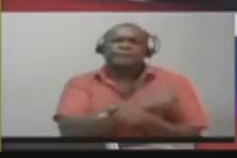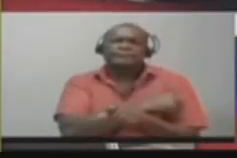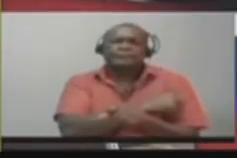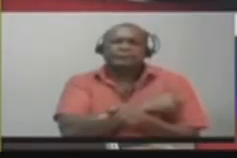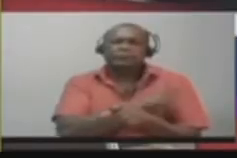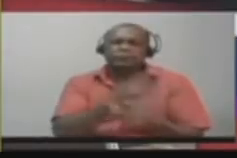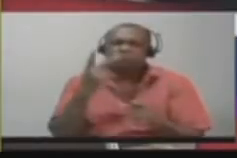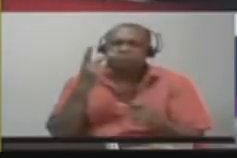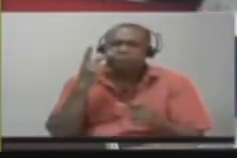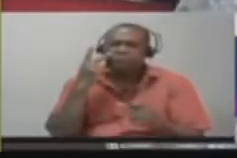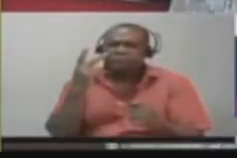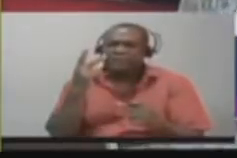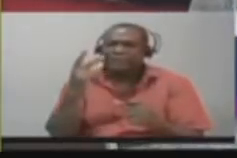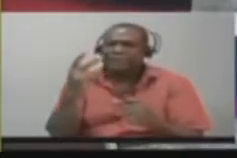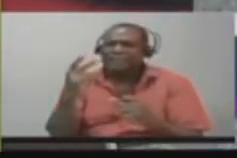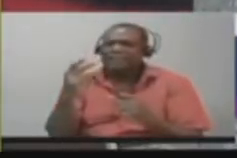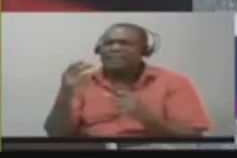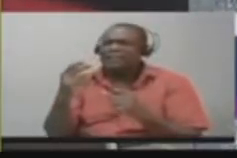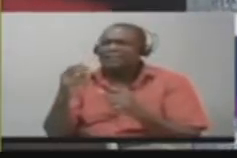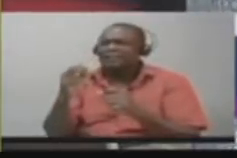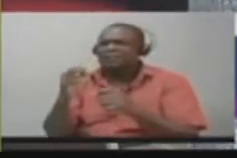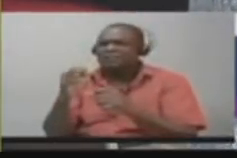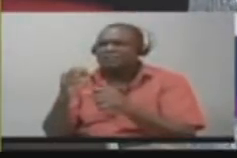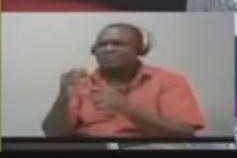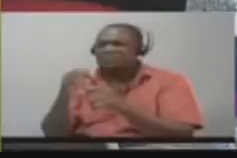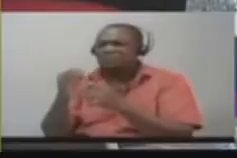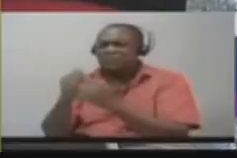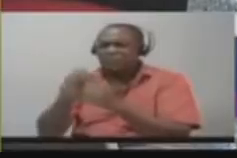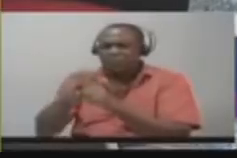Doctor, sorry.